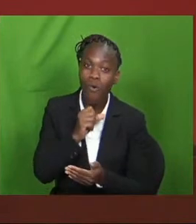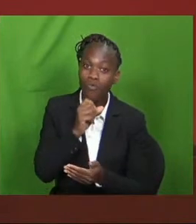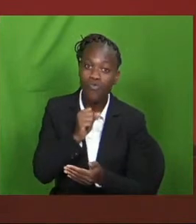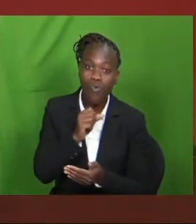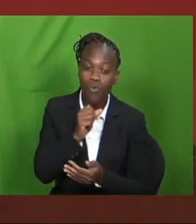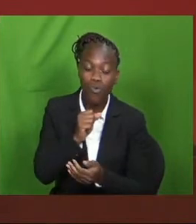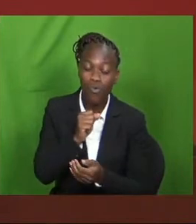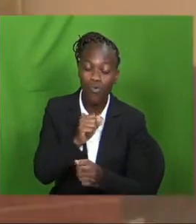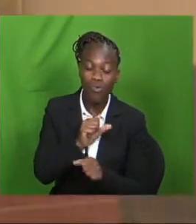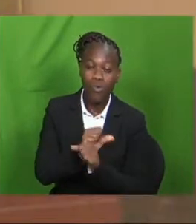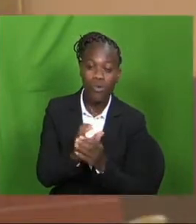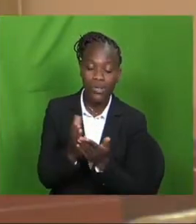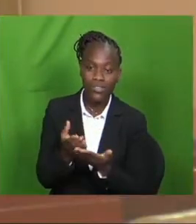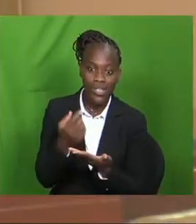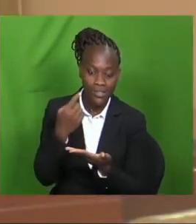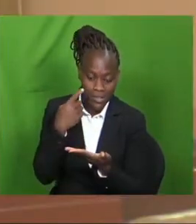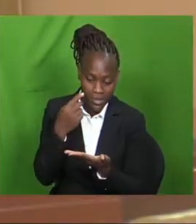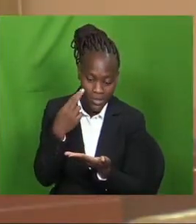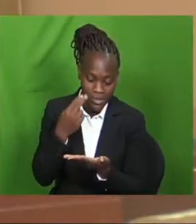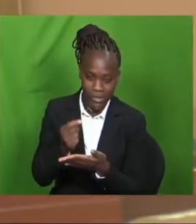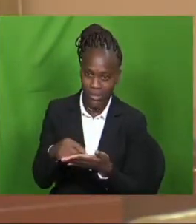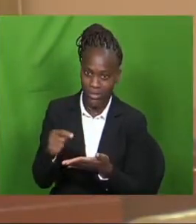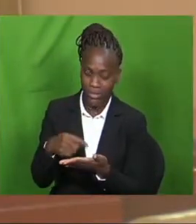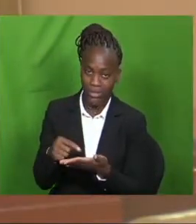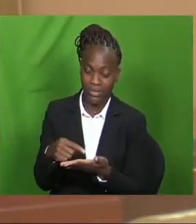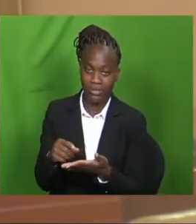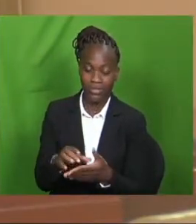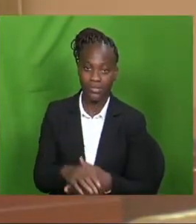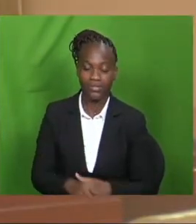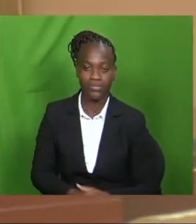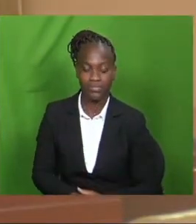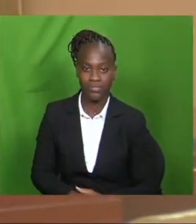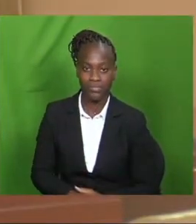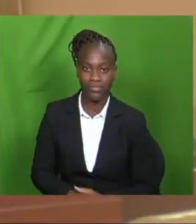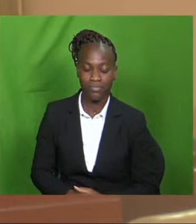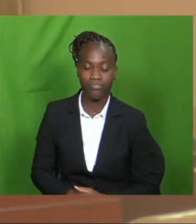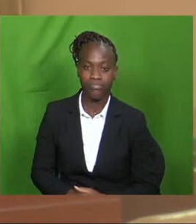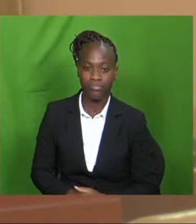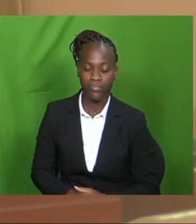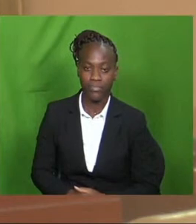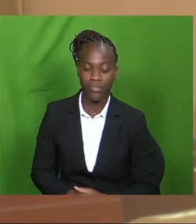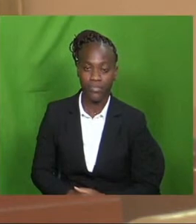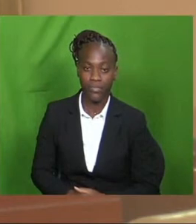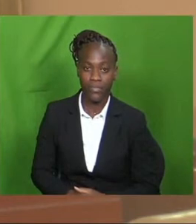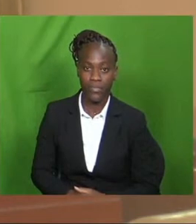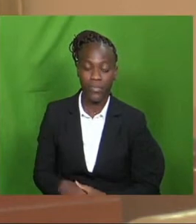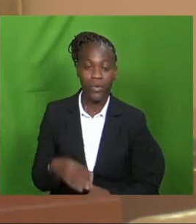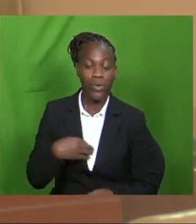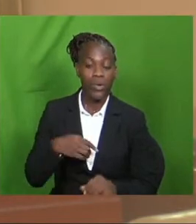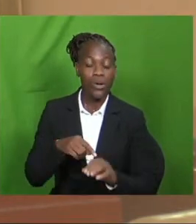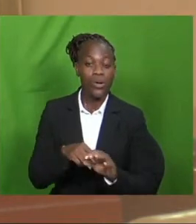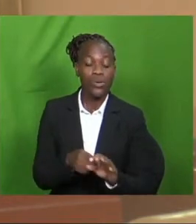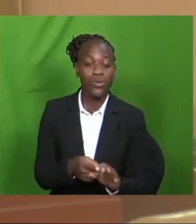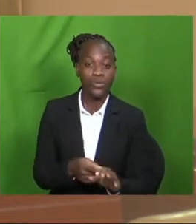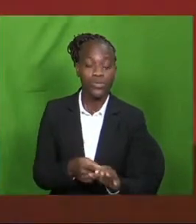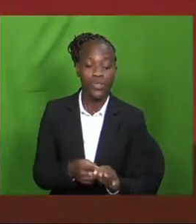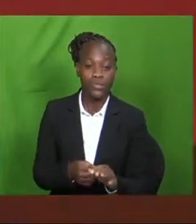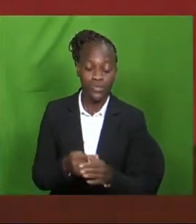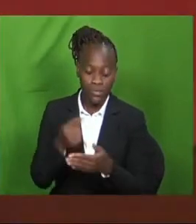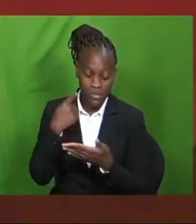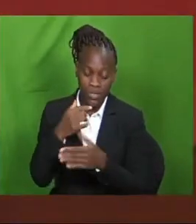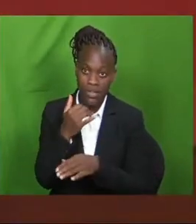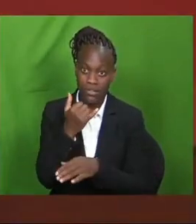so that we can do the necessary corrections. With this, we'll start the correction of votes